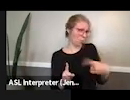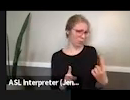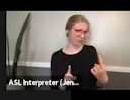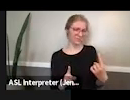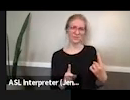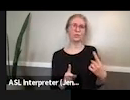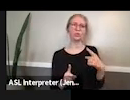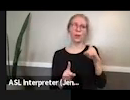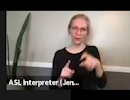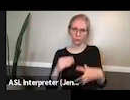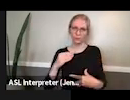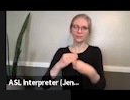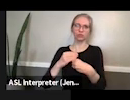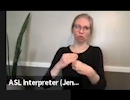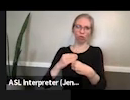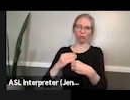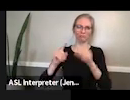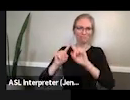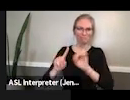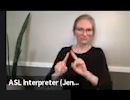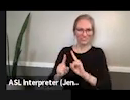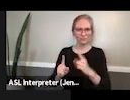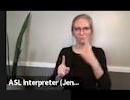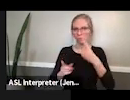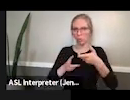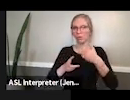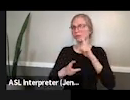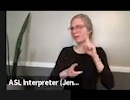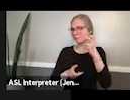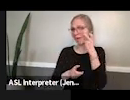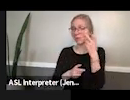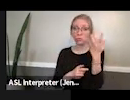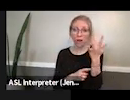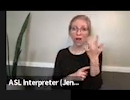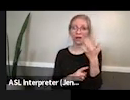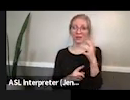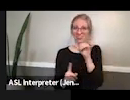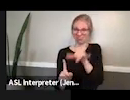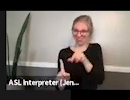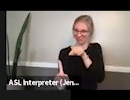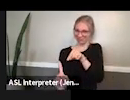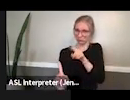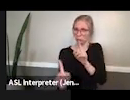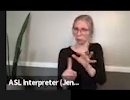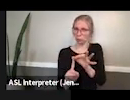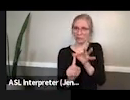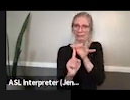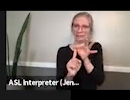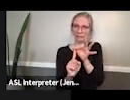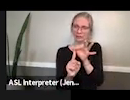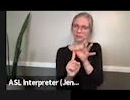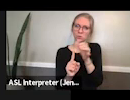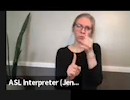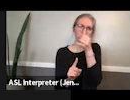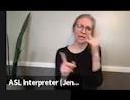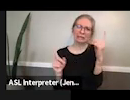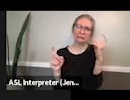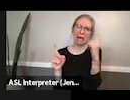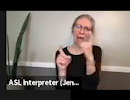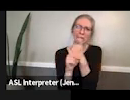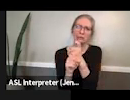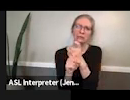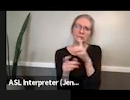to that, because deafblindness is unique. Deafblindness is an incredibly complex disability. And although